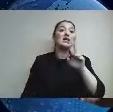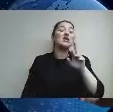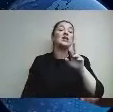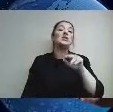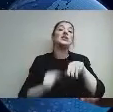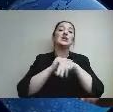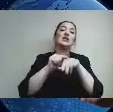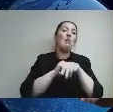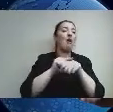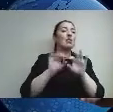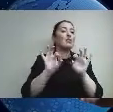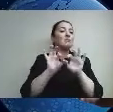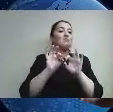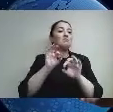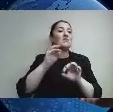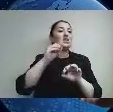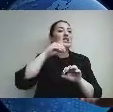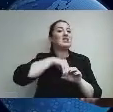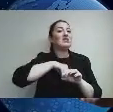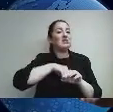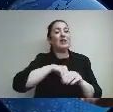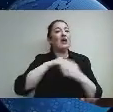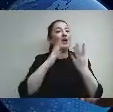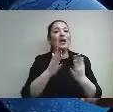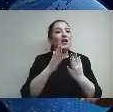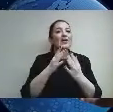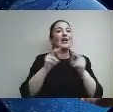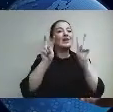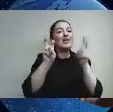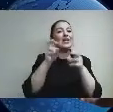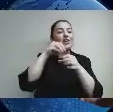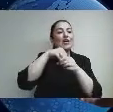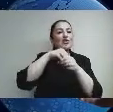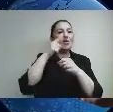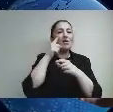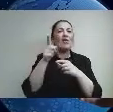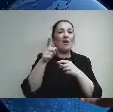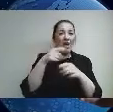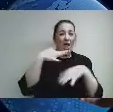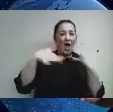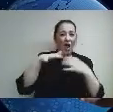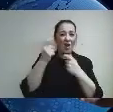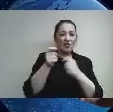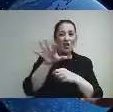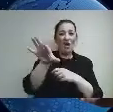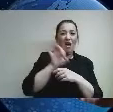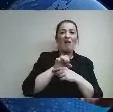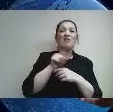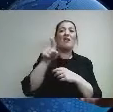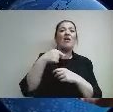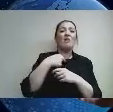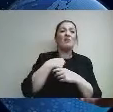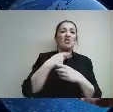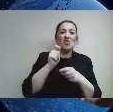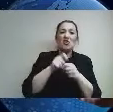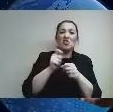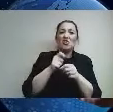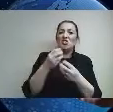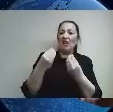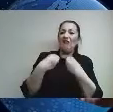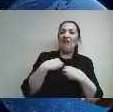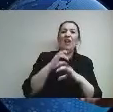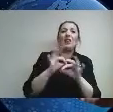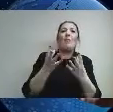this perception of they might not be good enough. And also, they have access issues. They say